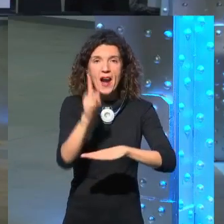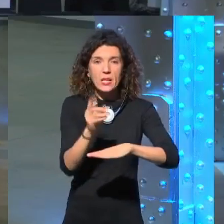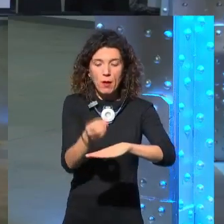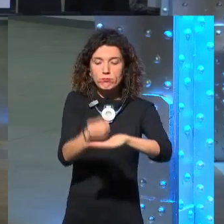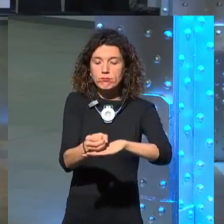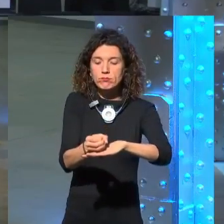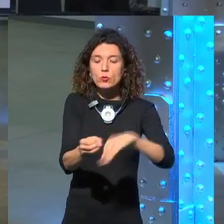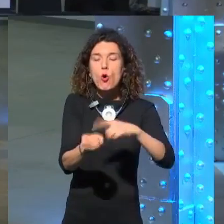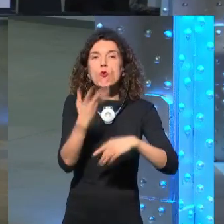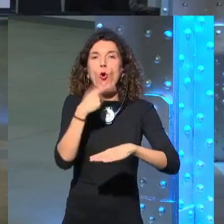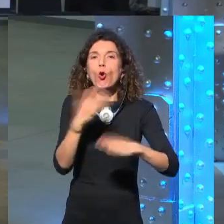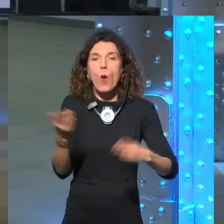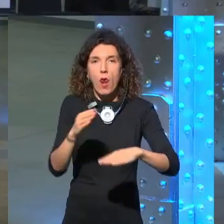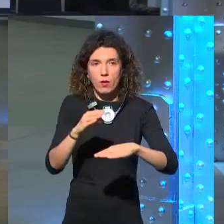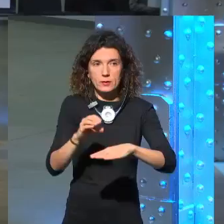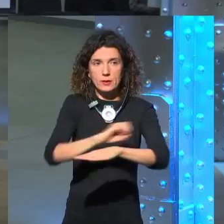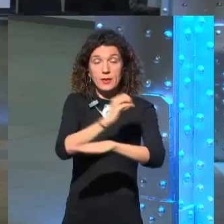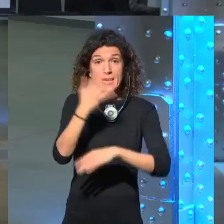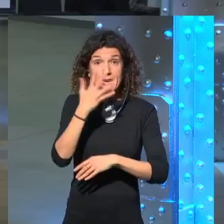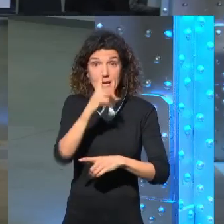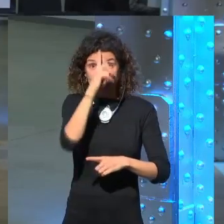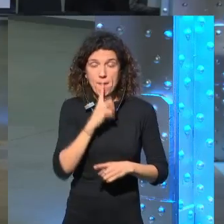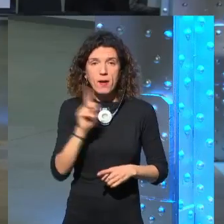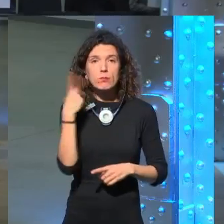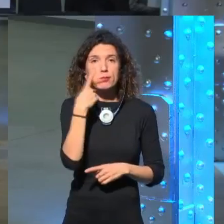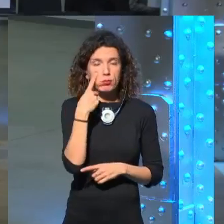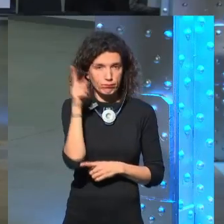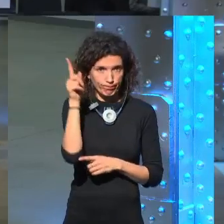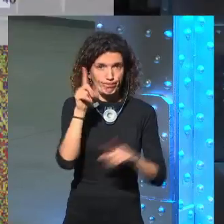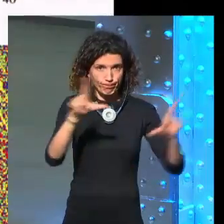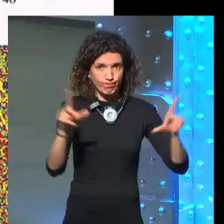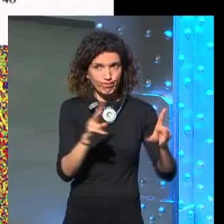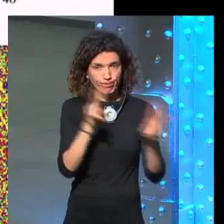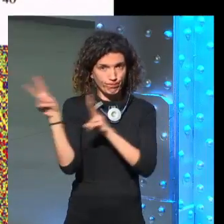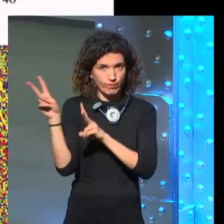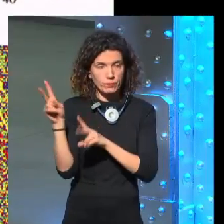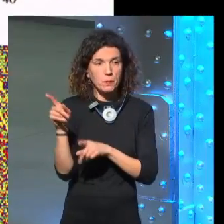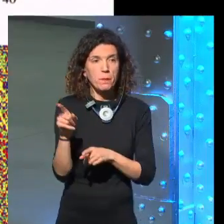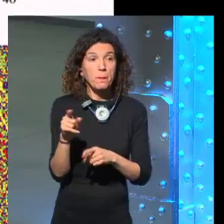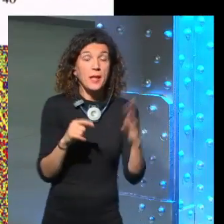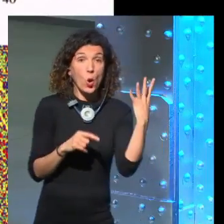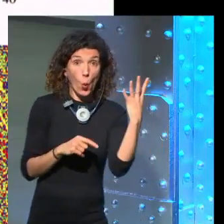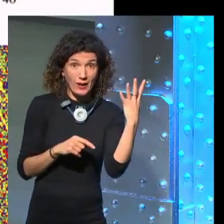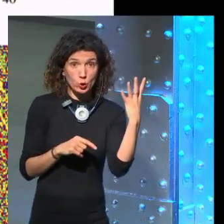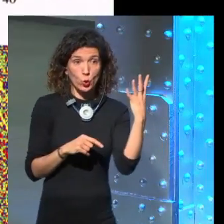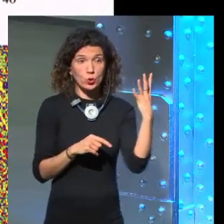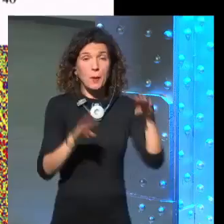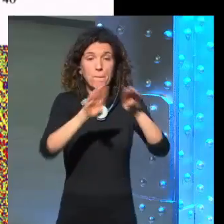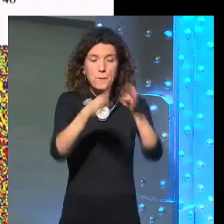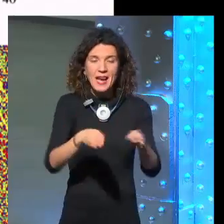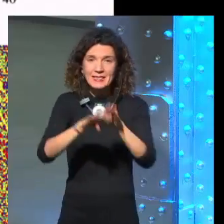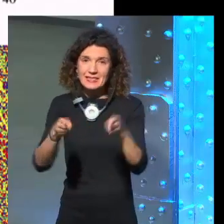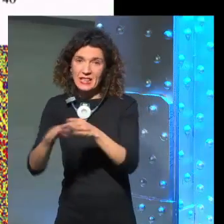So these are the pictures that they discovered. These are 4 different sorts of tables you might meet